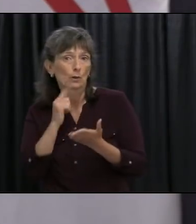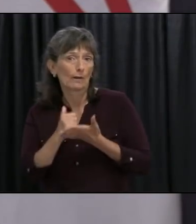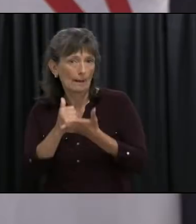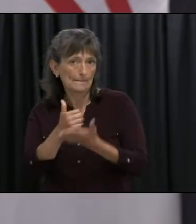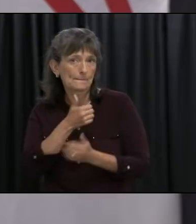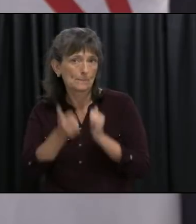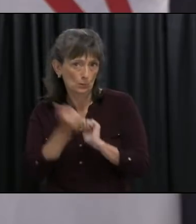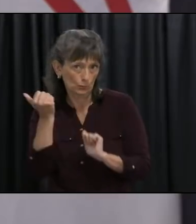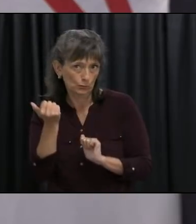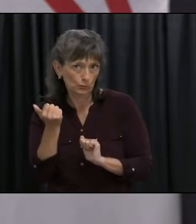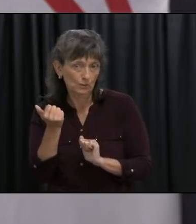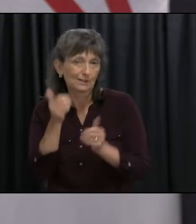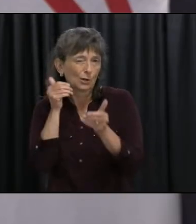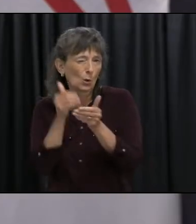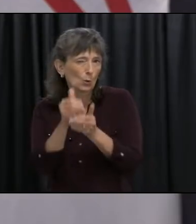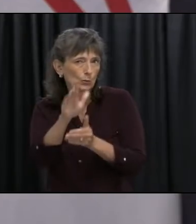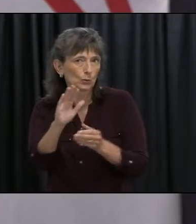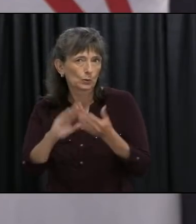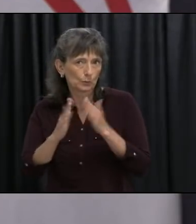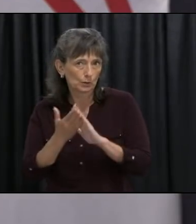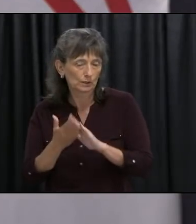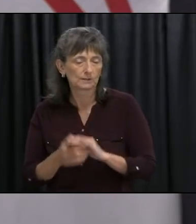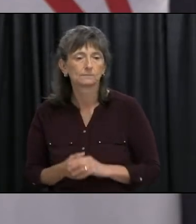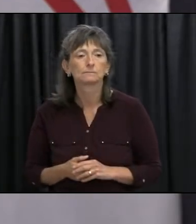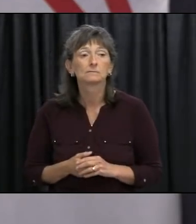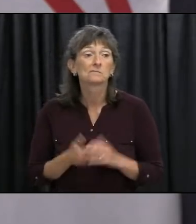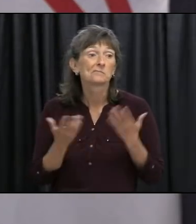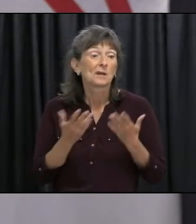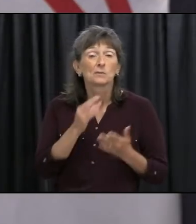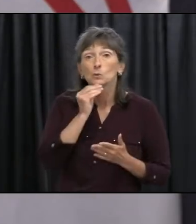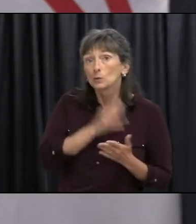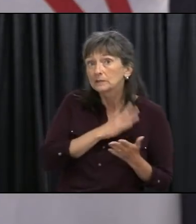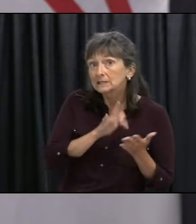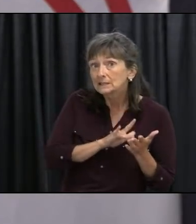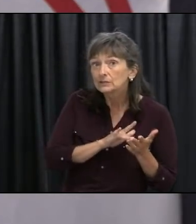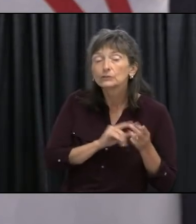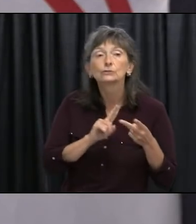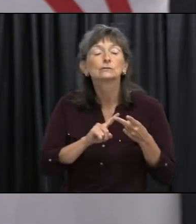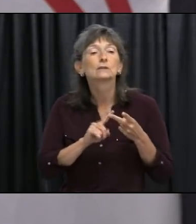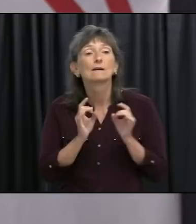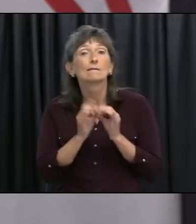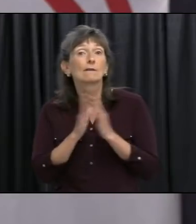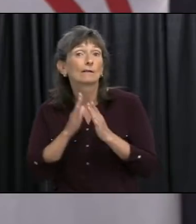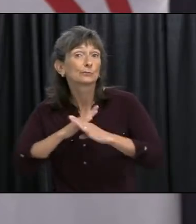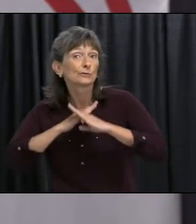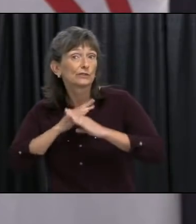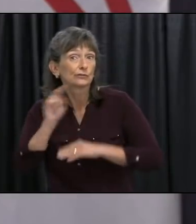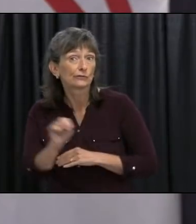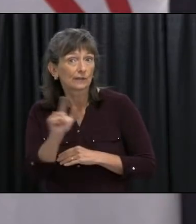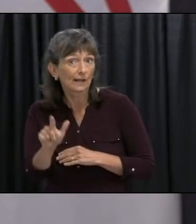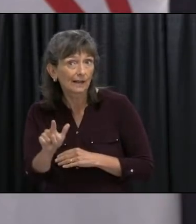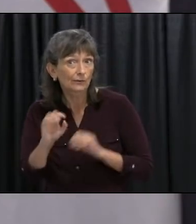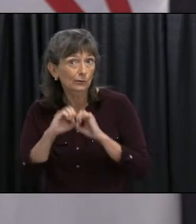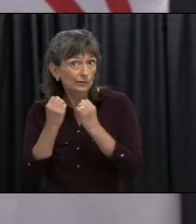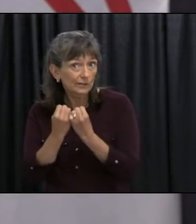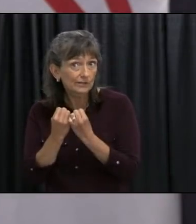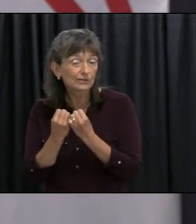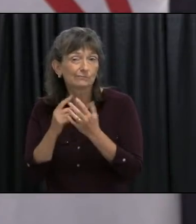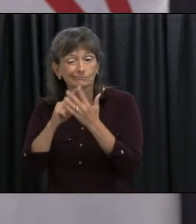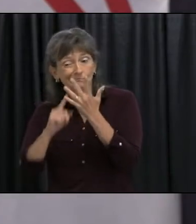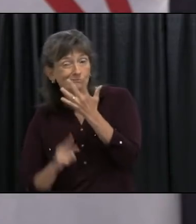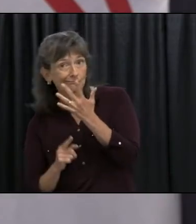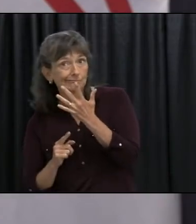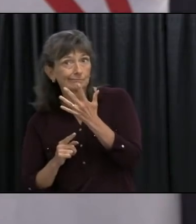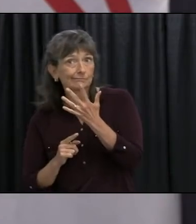organization in your community. This could be anything from a women's center to the violence prevention Newfoundland and Labrador organizations who